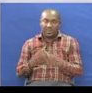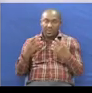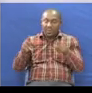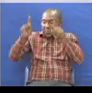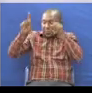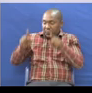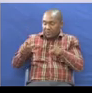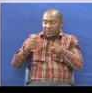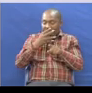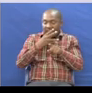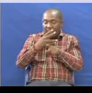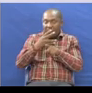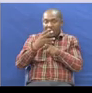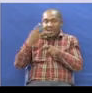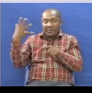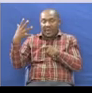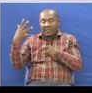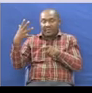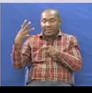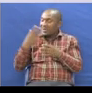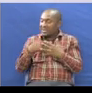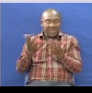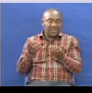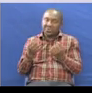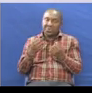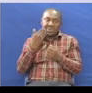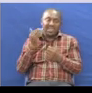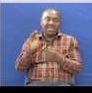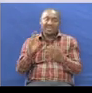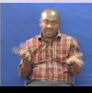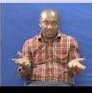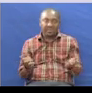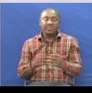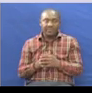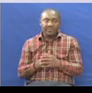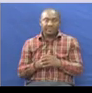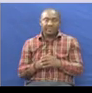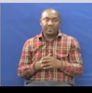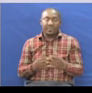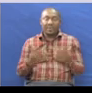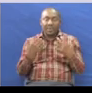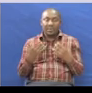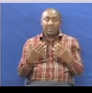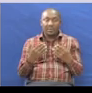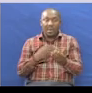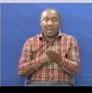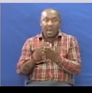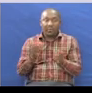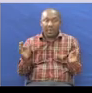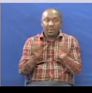on their position. You can even start with 5x followed by minus 4x, or as I have written it here. Now, upon grouping them